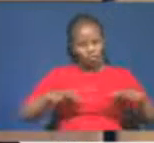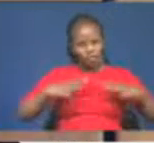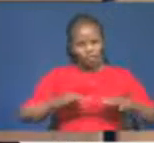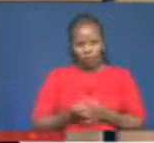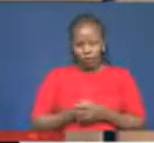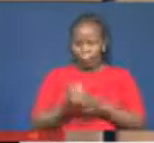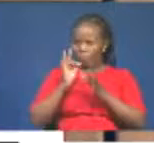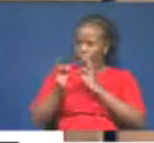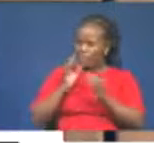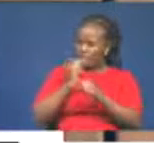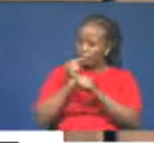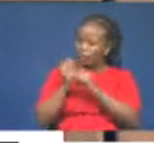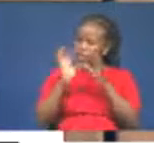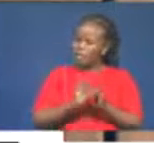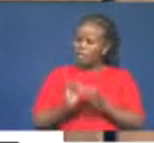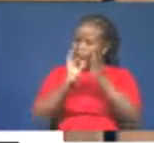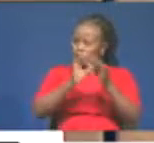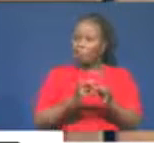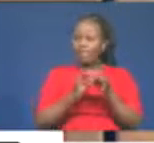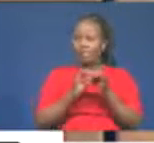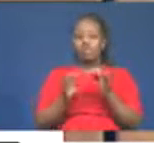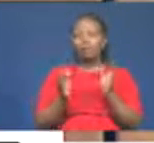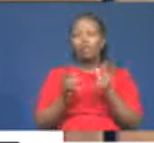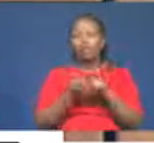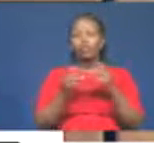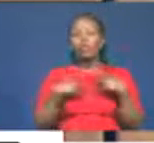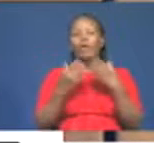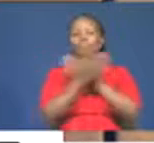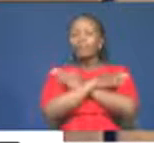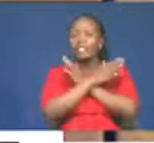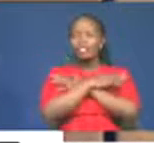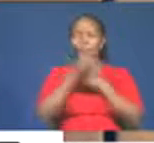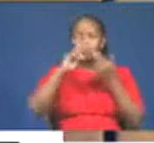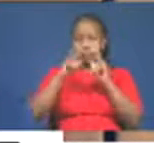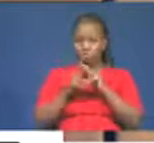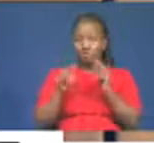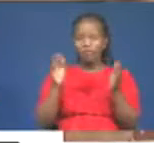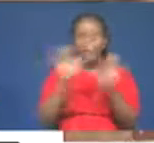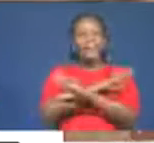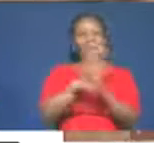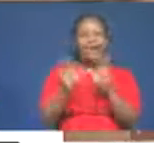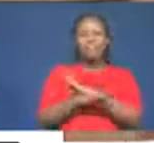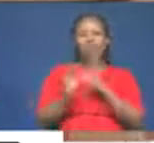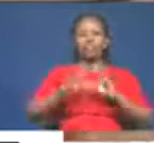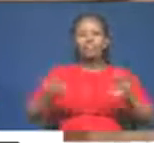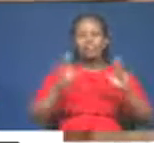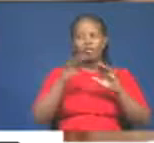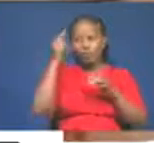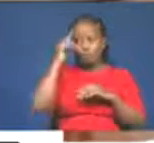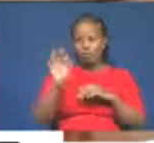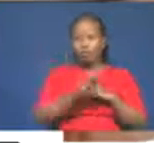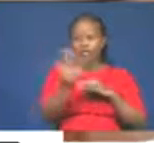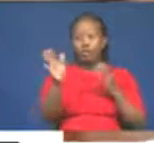create friendship and synergy, those resources can be available to you and our people. It is